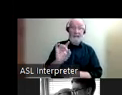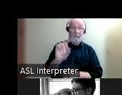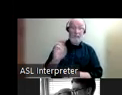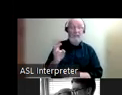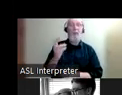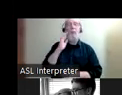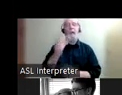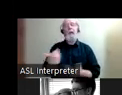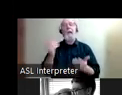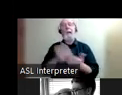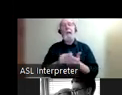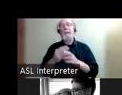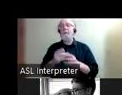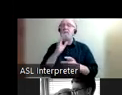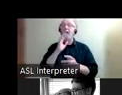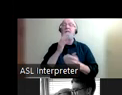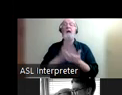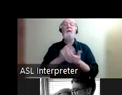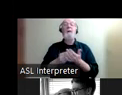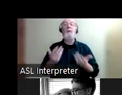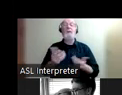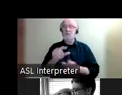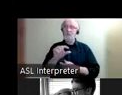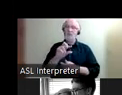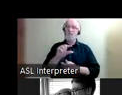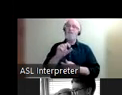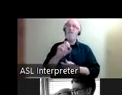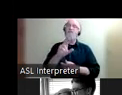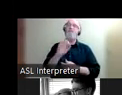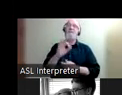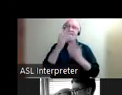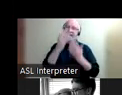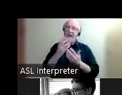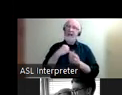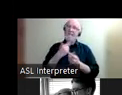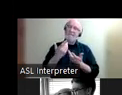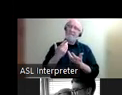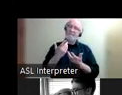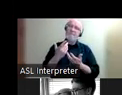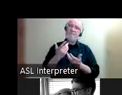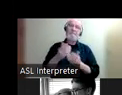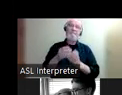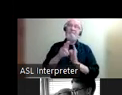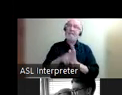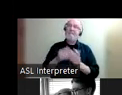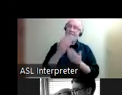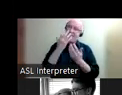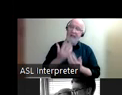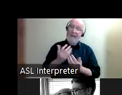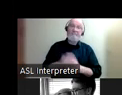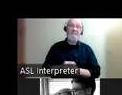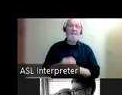another session called Let's Talk About Grief and Bereavement. And on November the 1st, we're going to talk about common